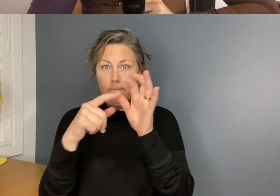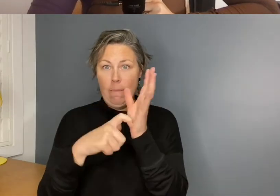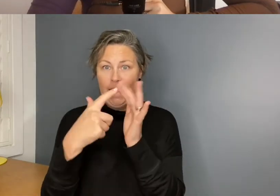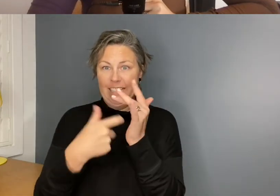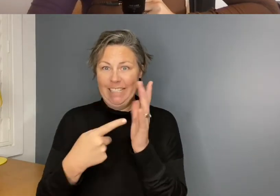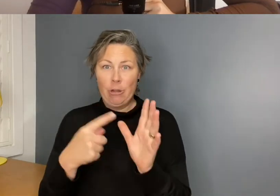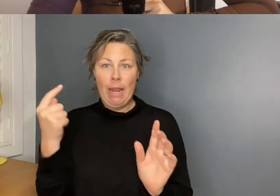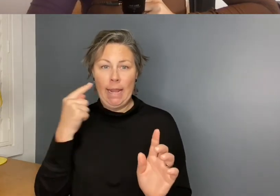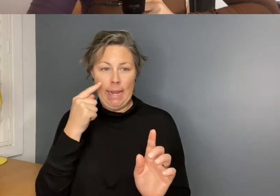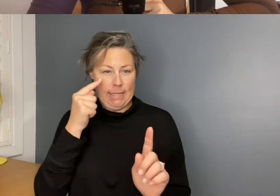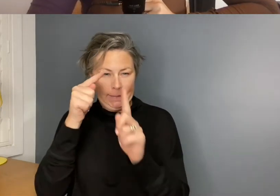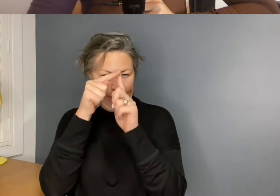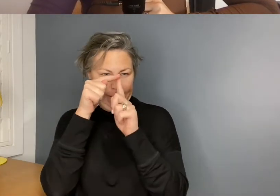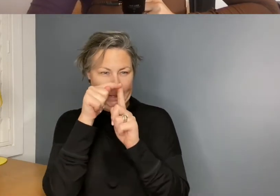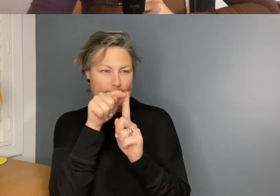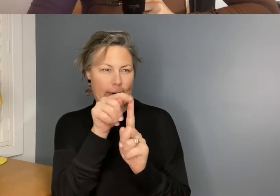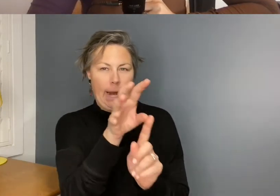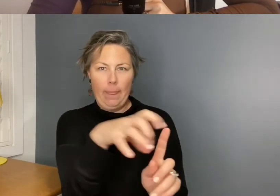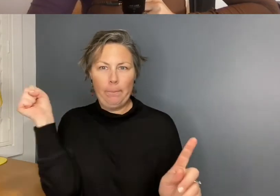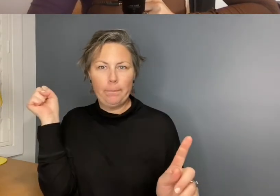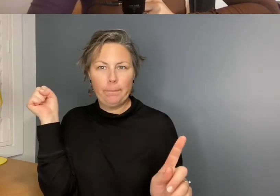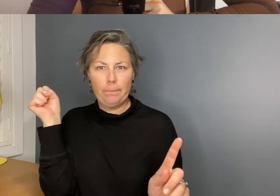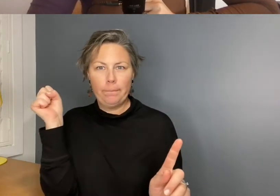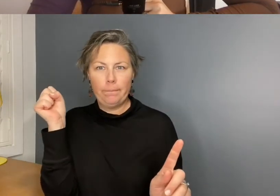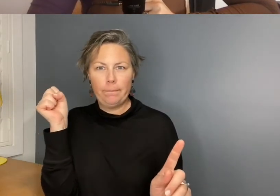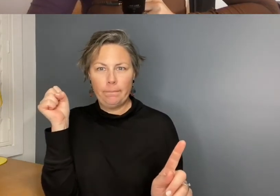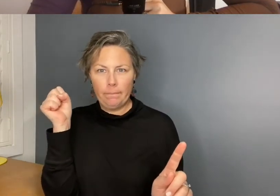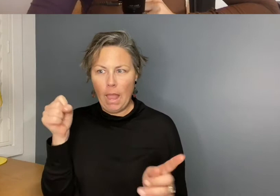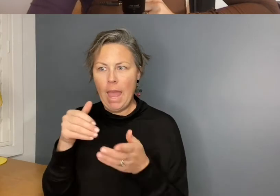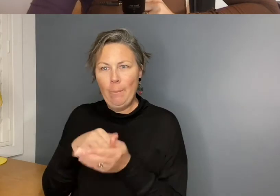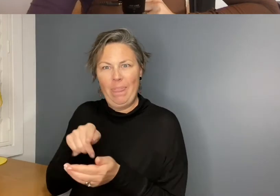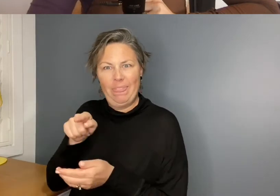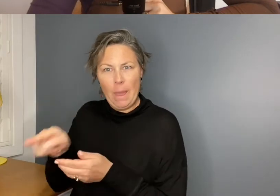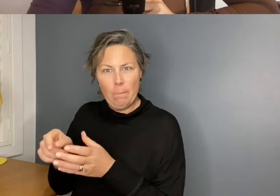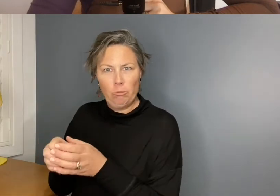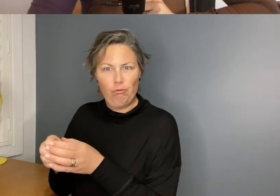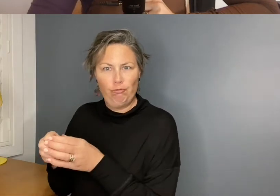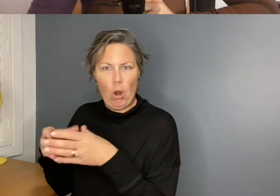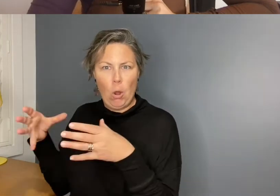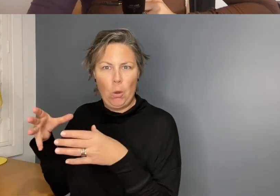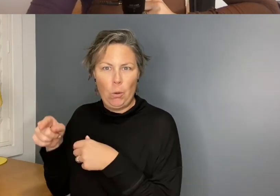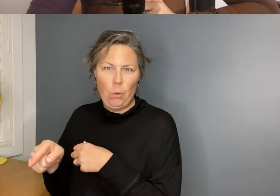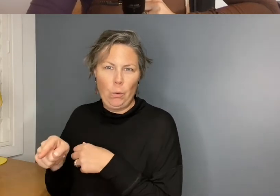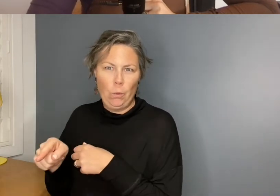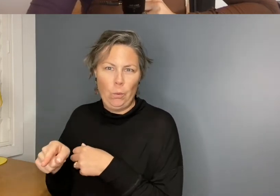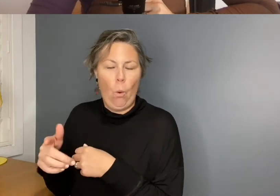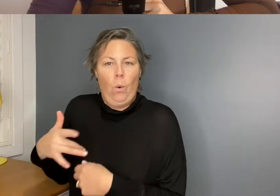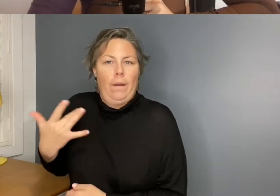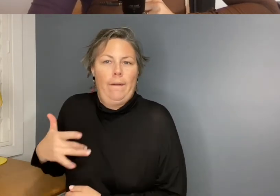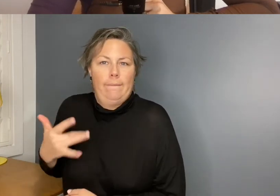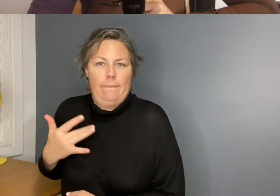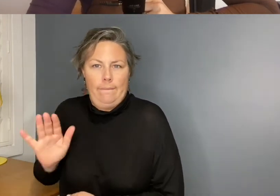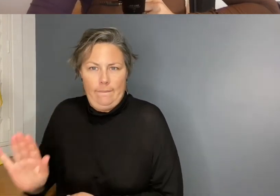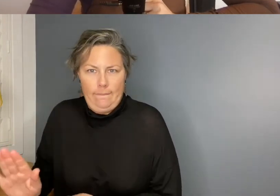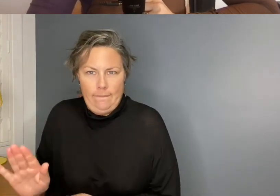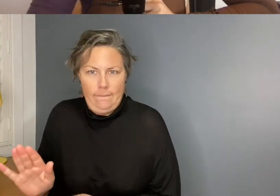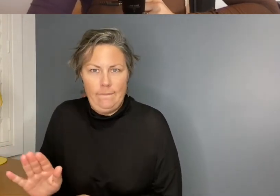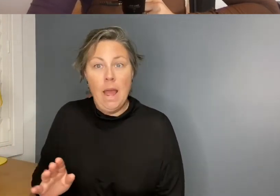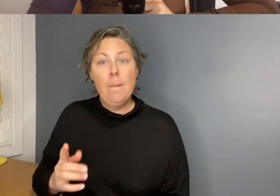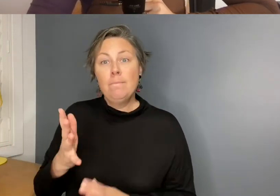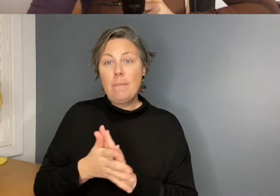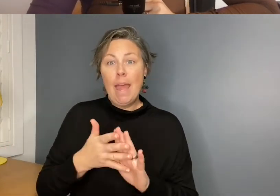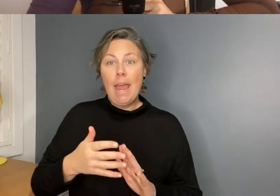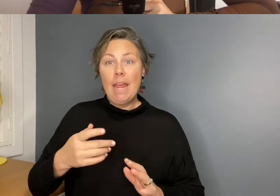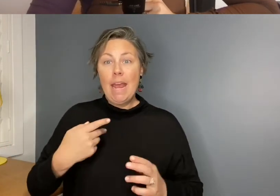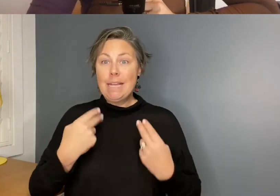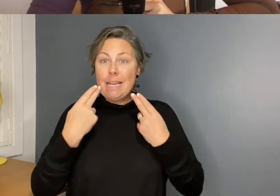sources. The definition of fiber is a substance that we don't have the digestive capacity to break down, but the microbes